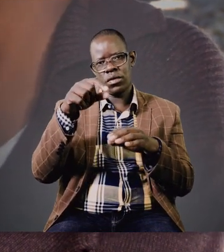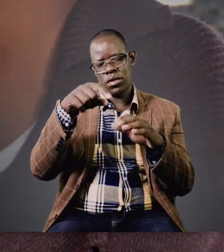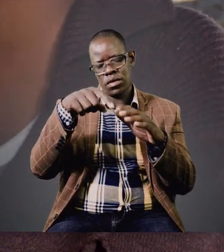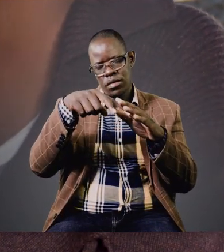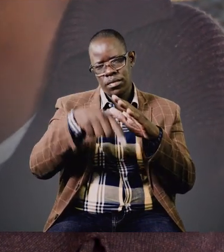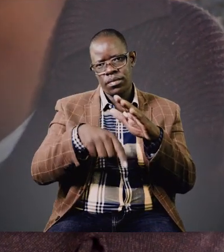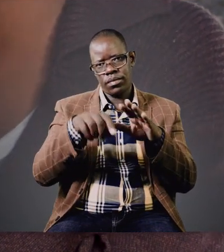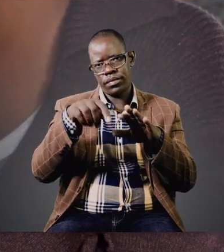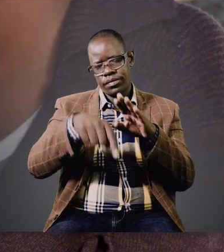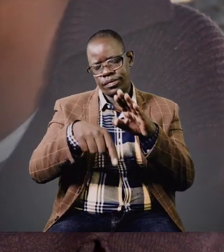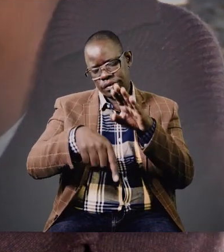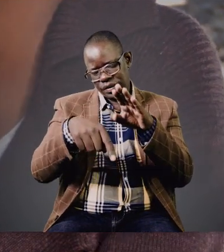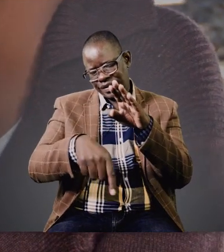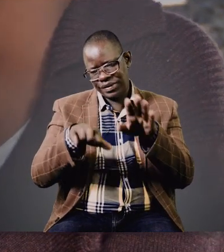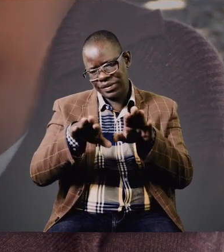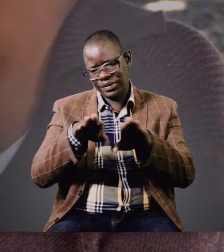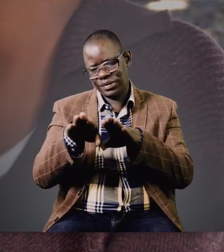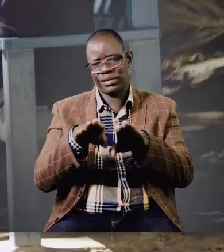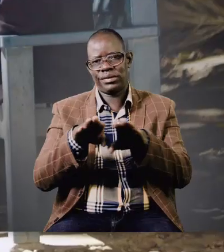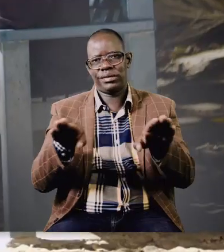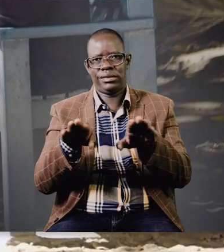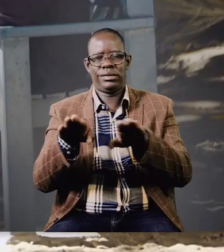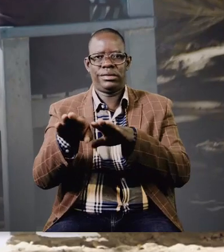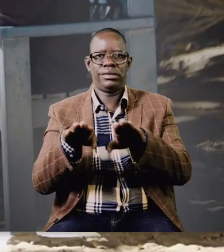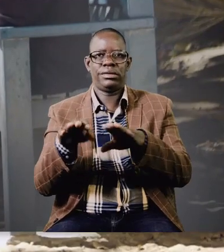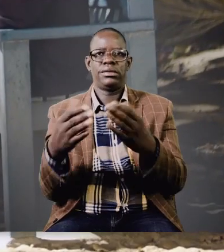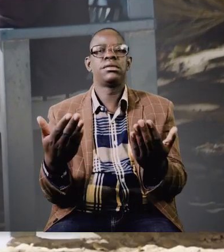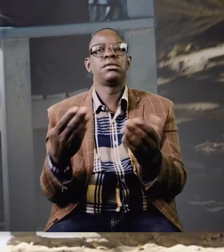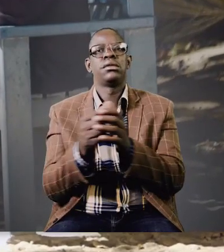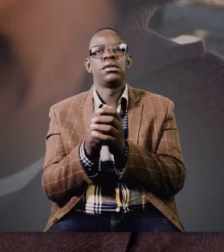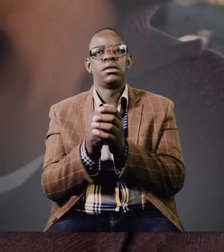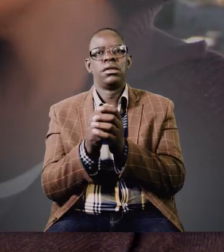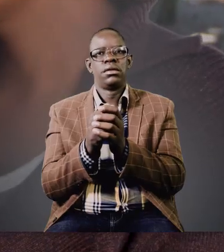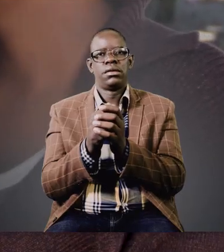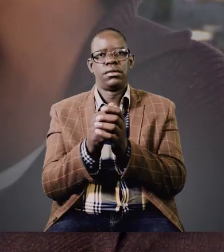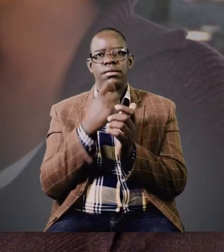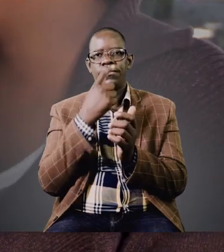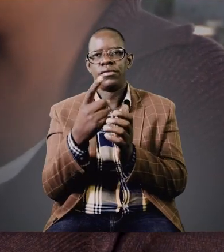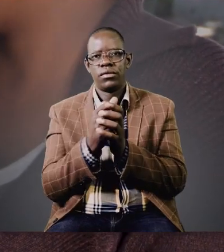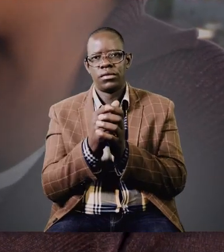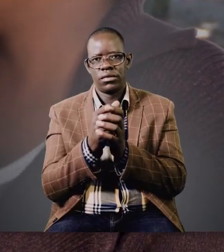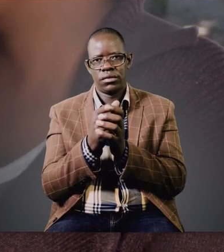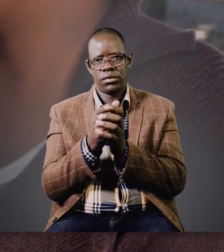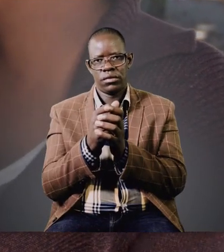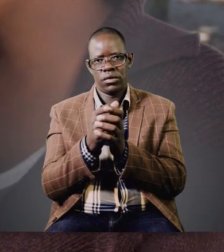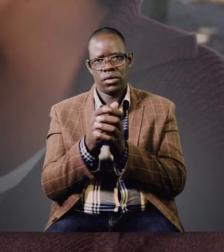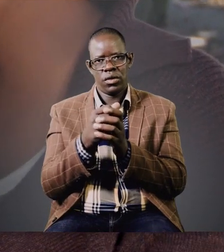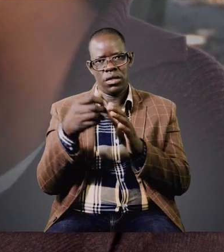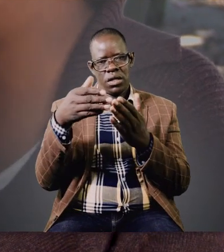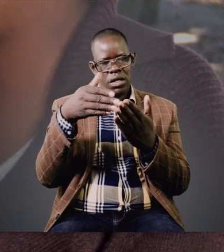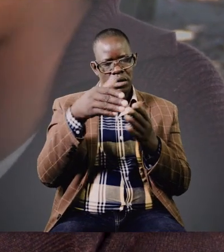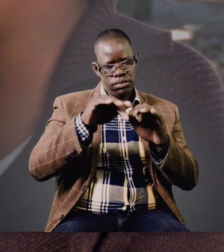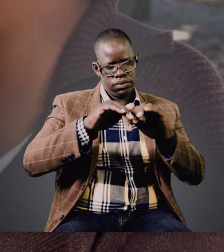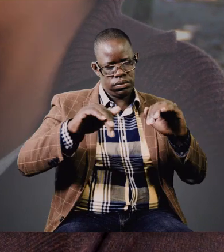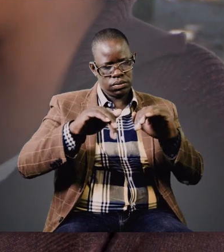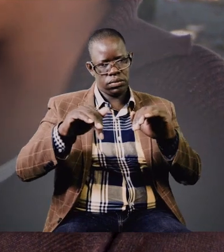plate boundaries deep underneath the surface. But why is it they're not so violent with us? You see, shock waves get weaker the further you move